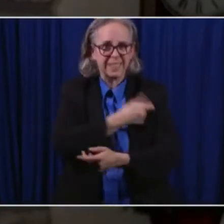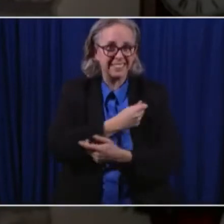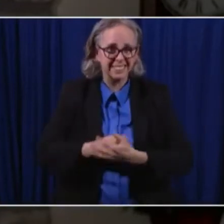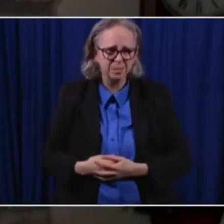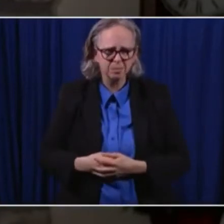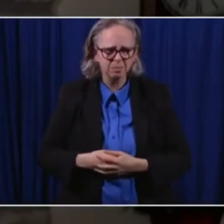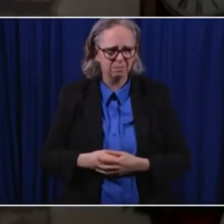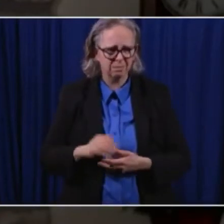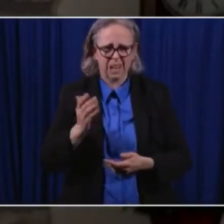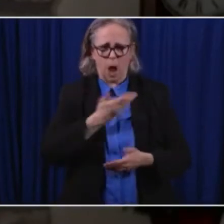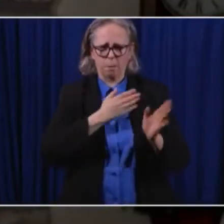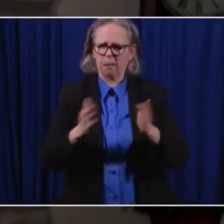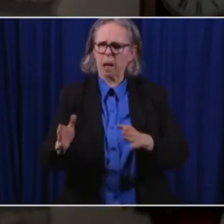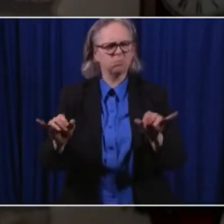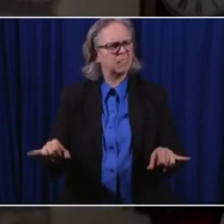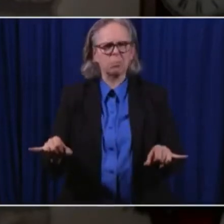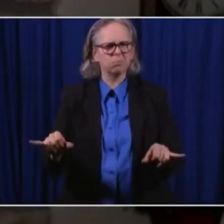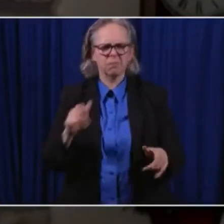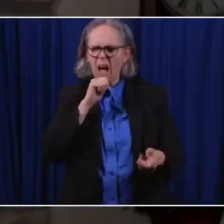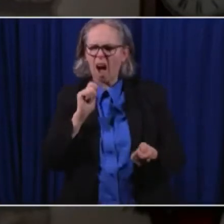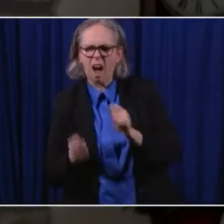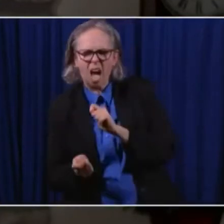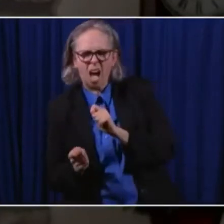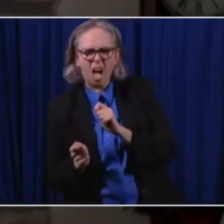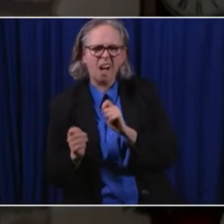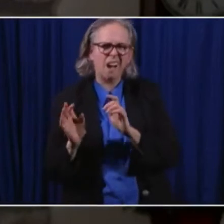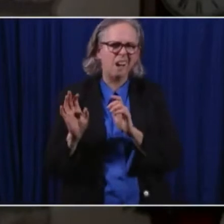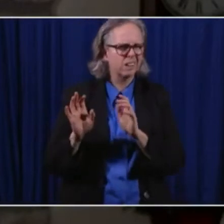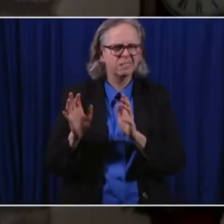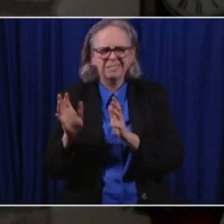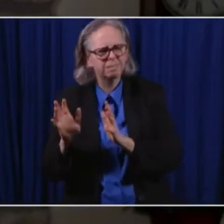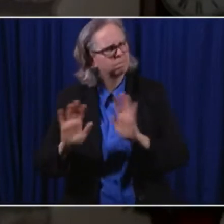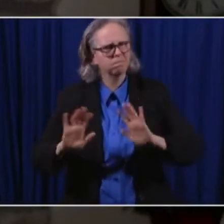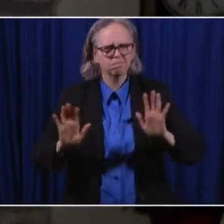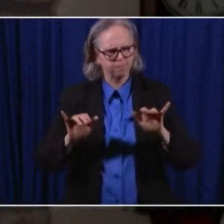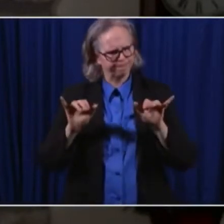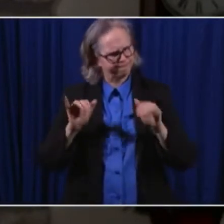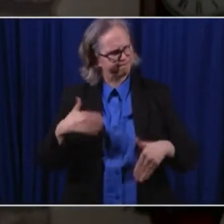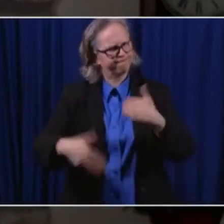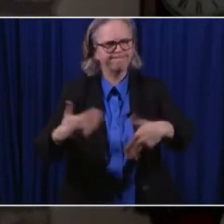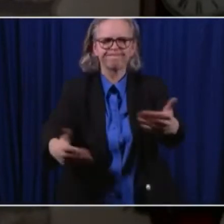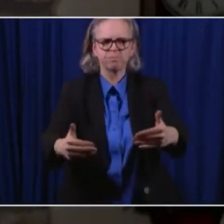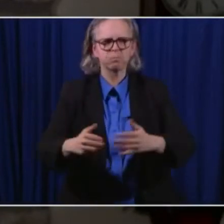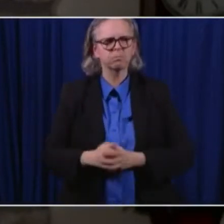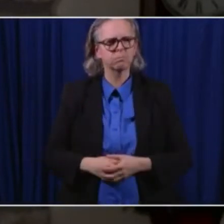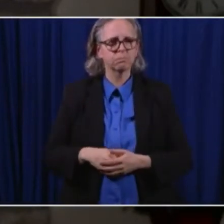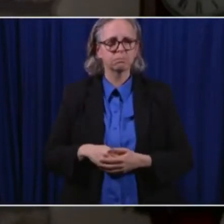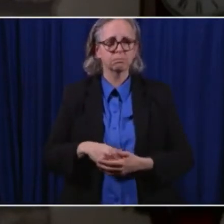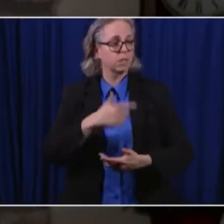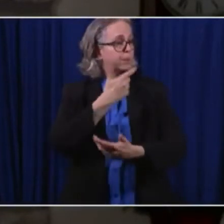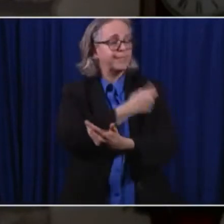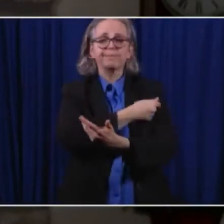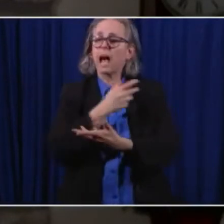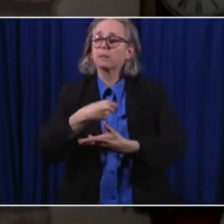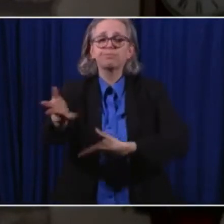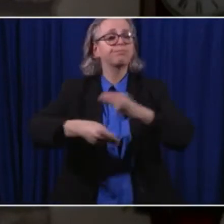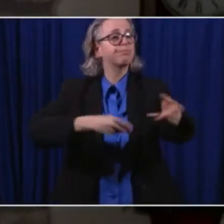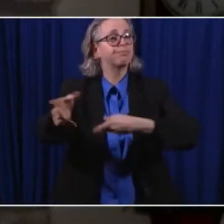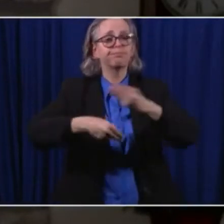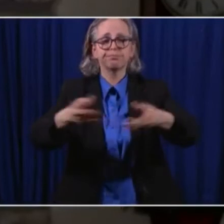plans. We have a pretty steady stream as we see it in regard to the Pfizer vaccine, which is